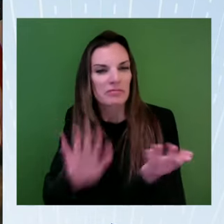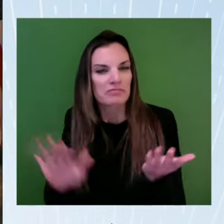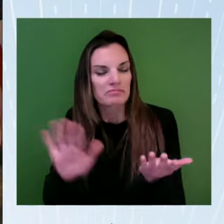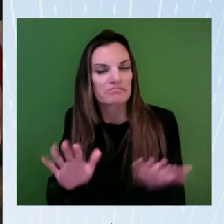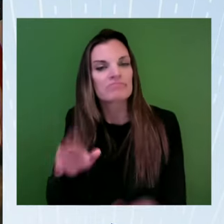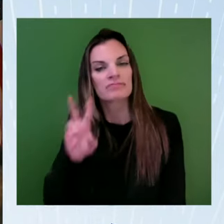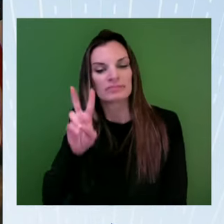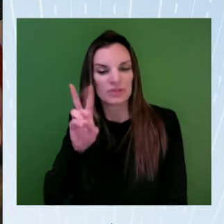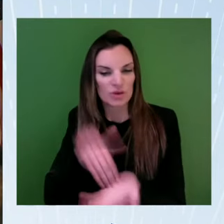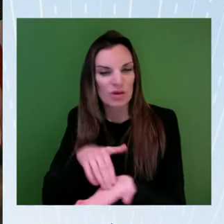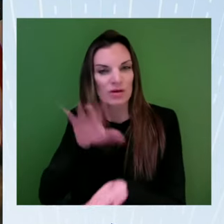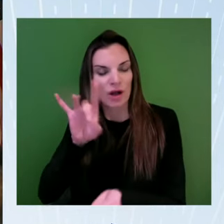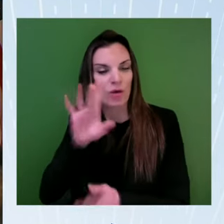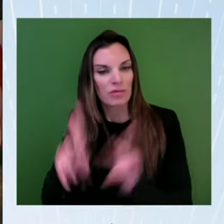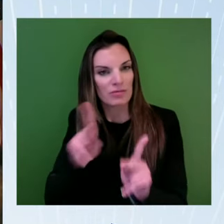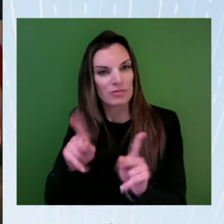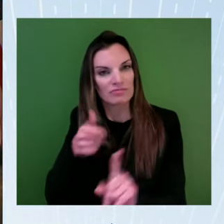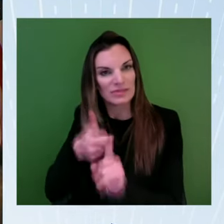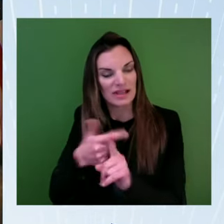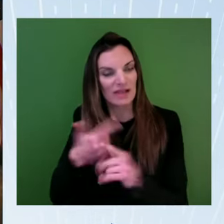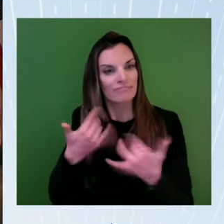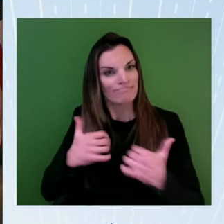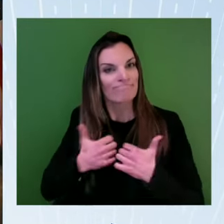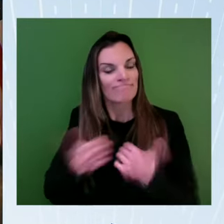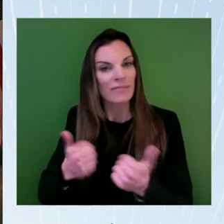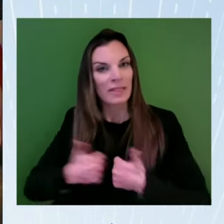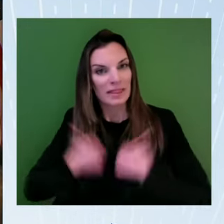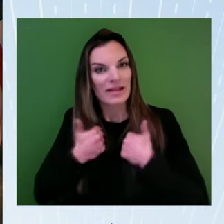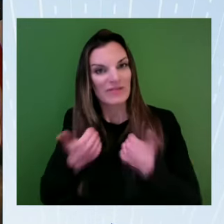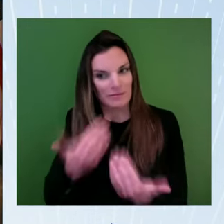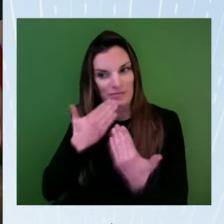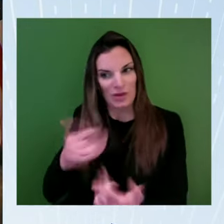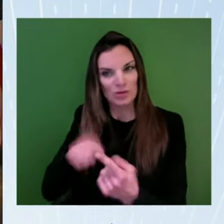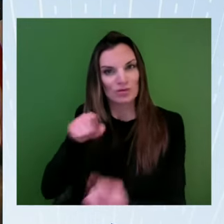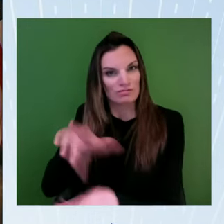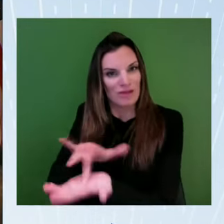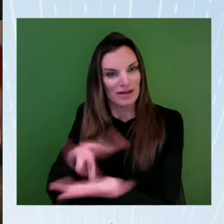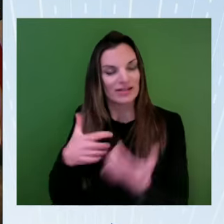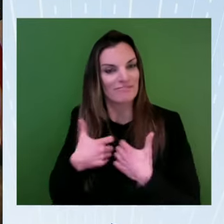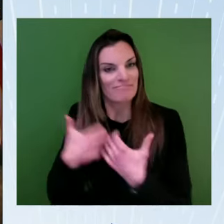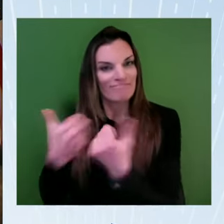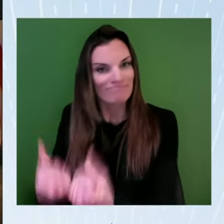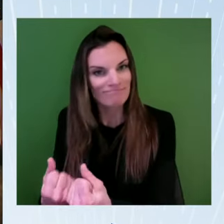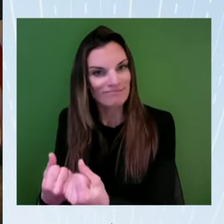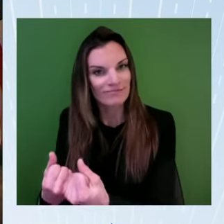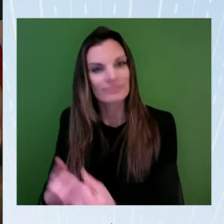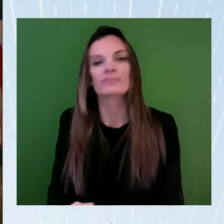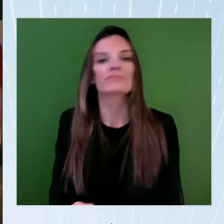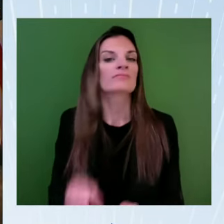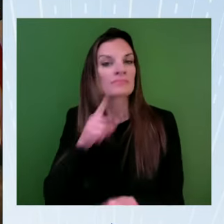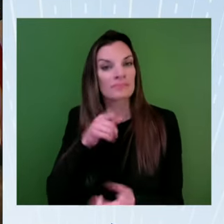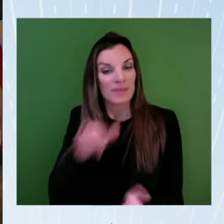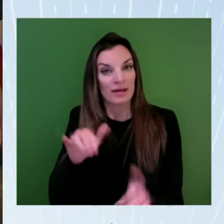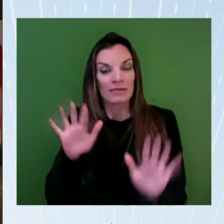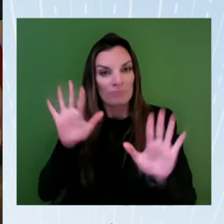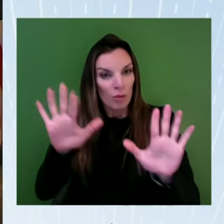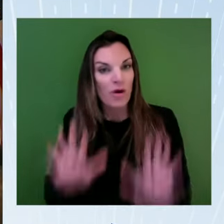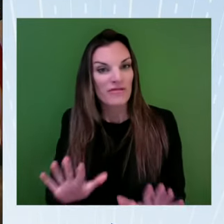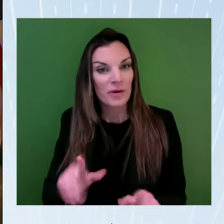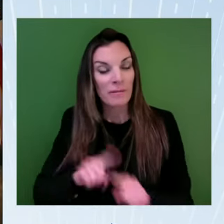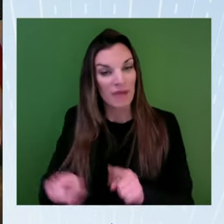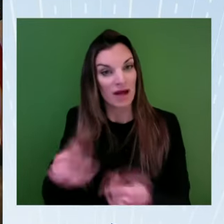year. Now, it's a hopeful sign, but it's not enough. We've got a long way to go. And because